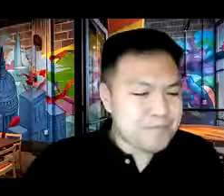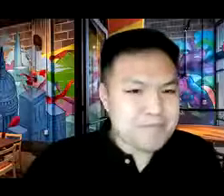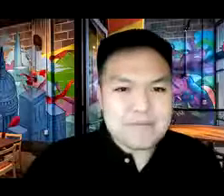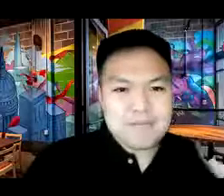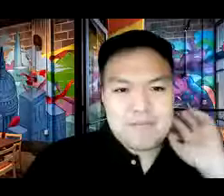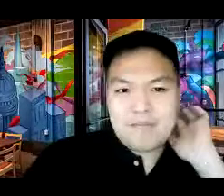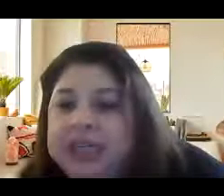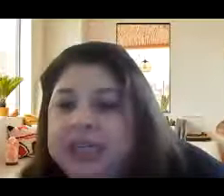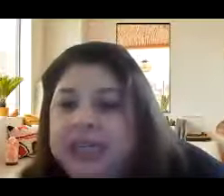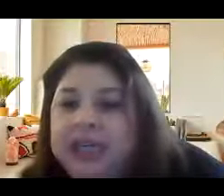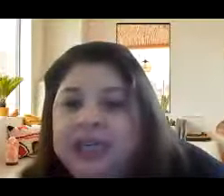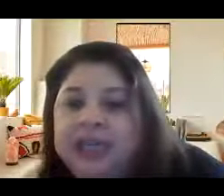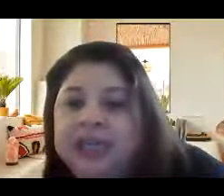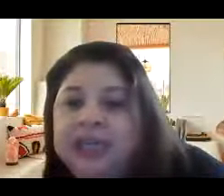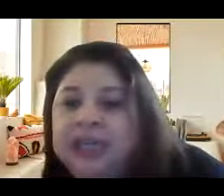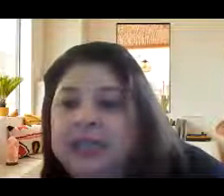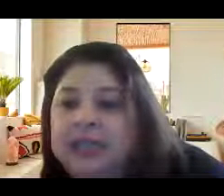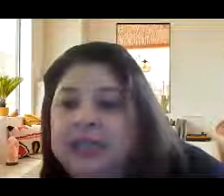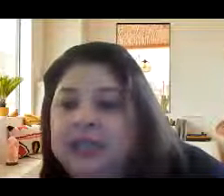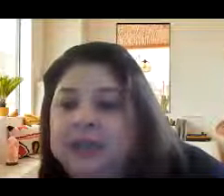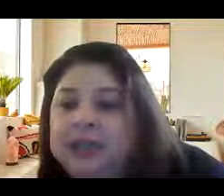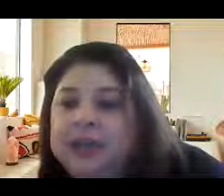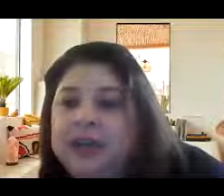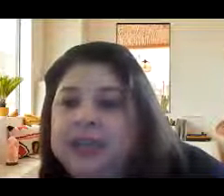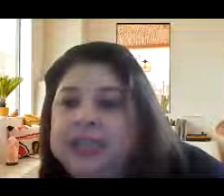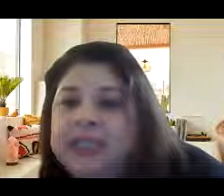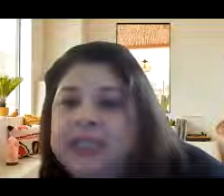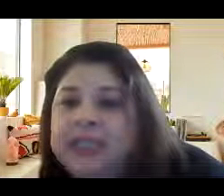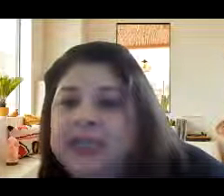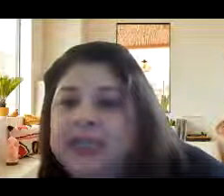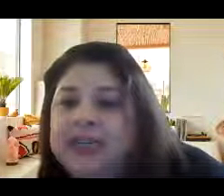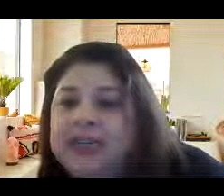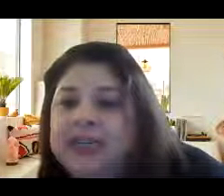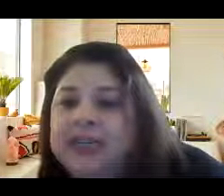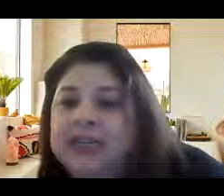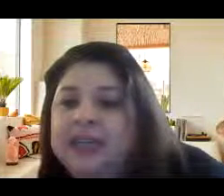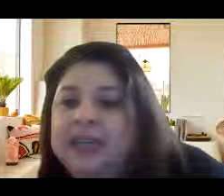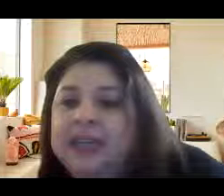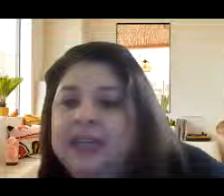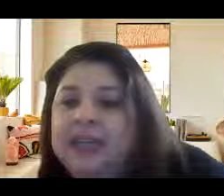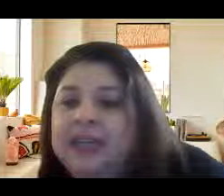have Kara Teschner. Is she here? Not sure if Kara's here.